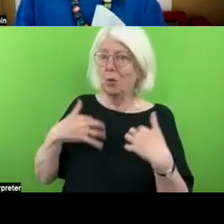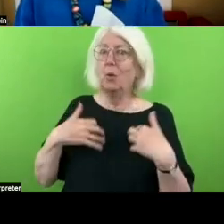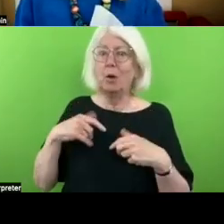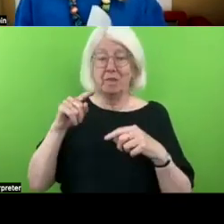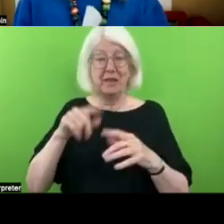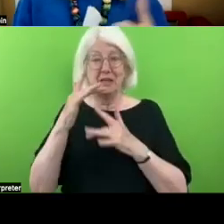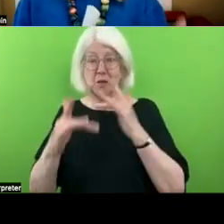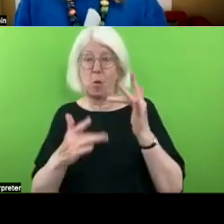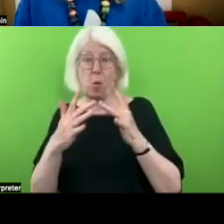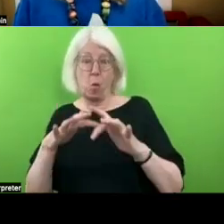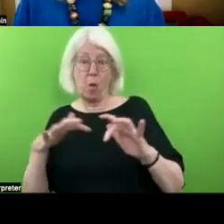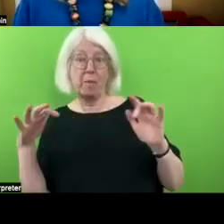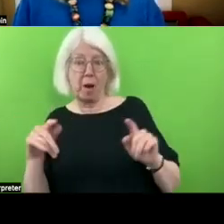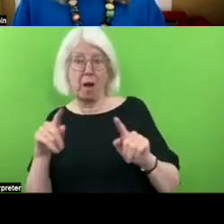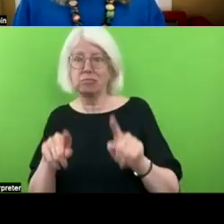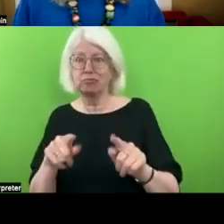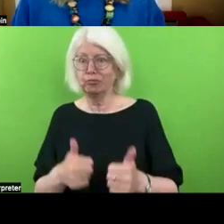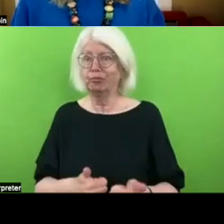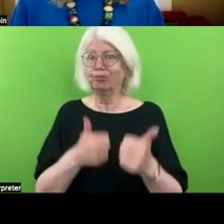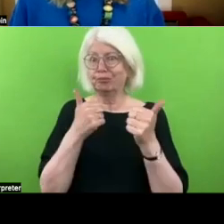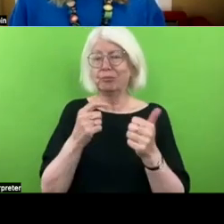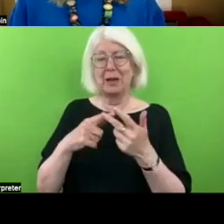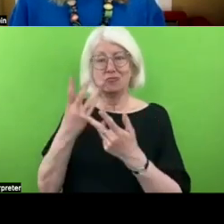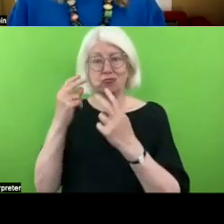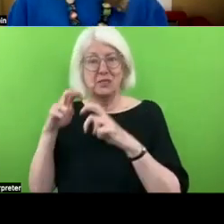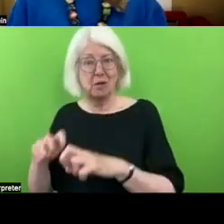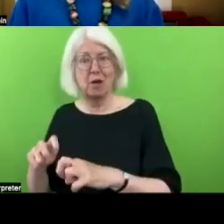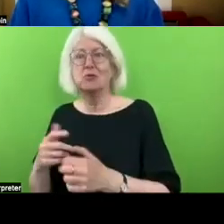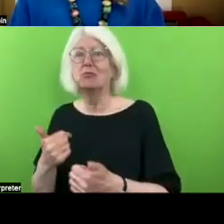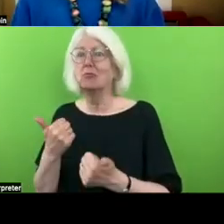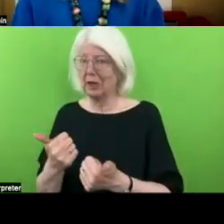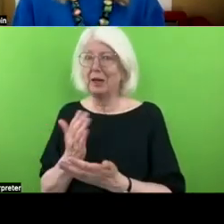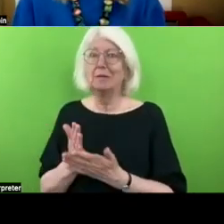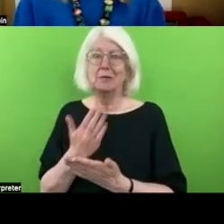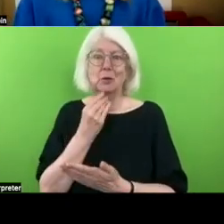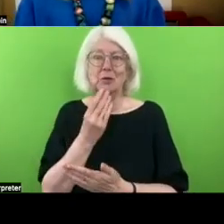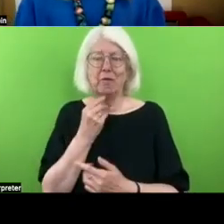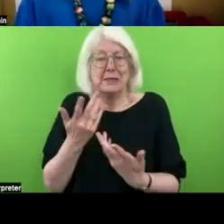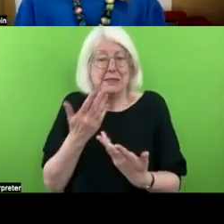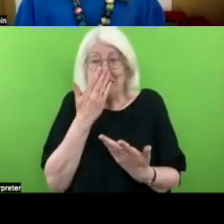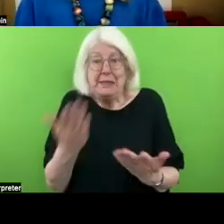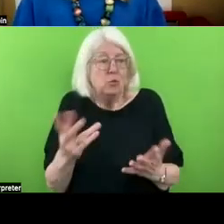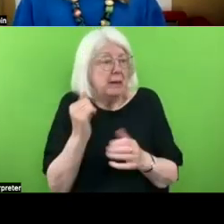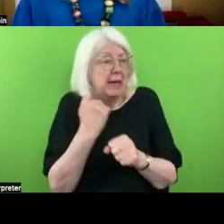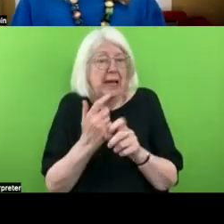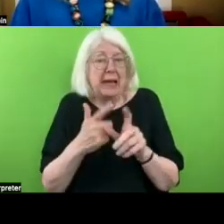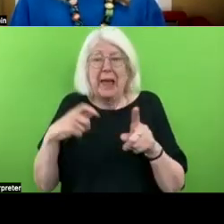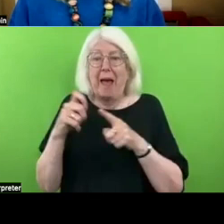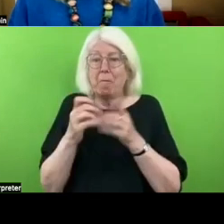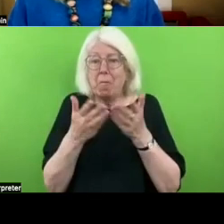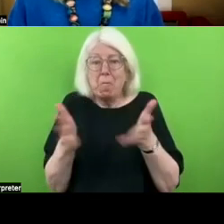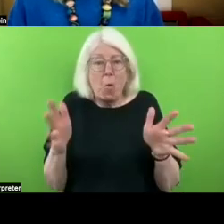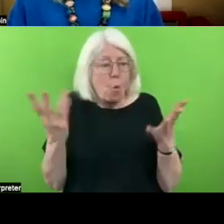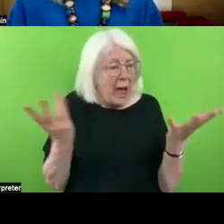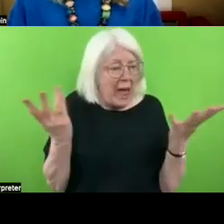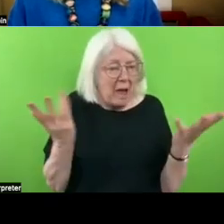webinars and some of the research that's been shared here, because there just seems to be a gap. There's an opportunity for some more thinking